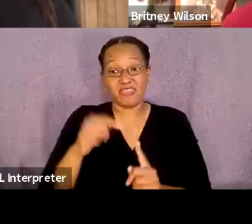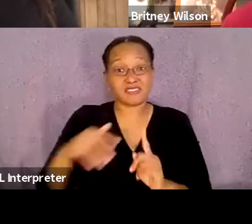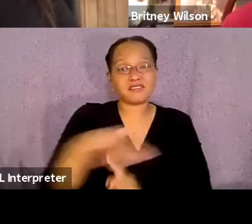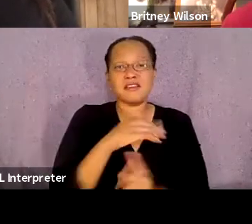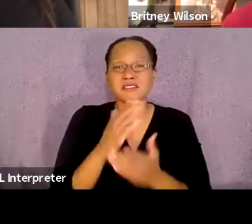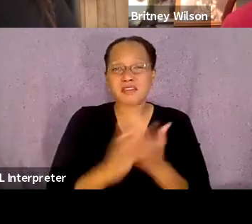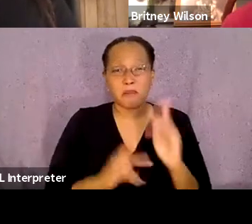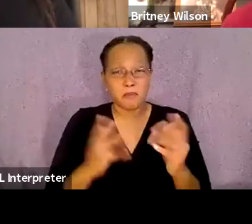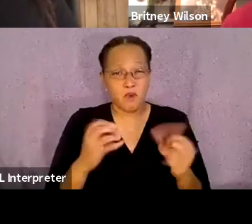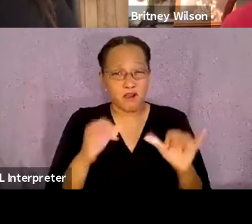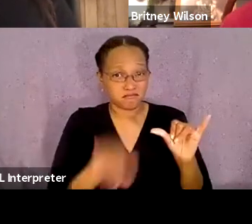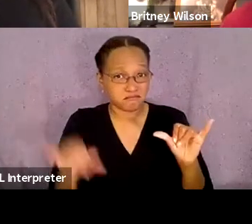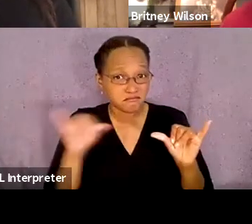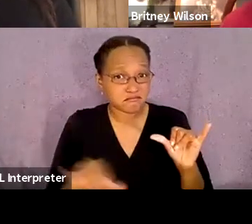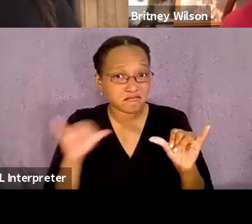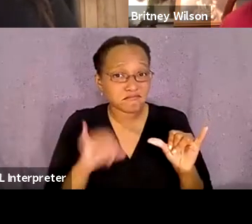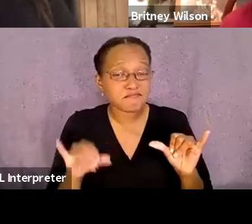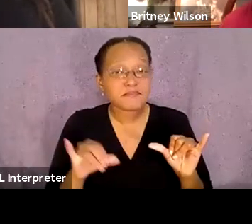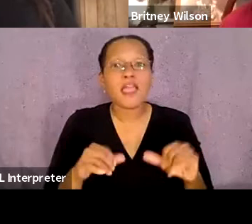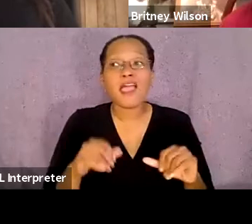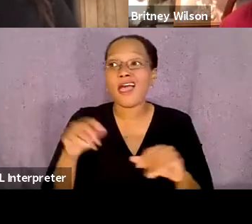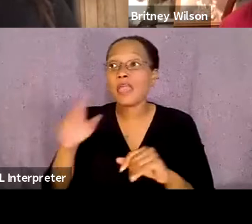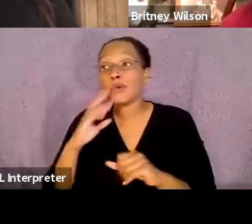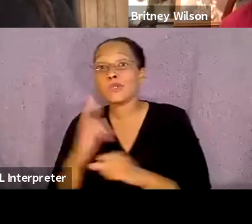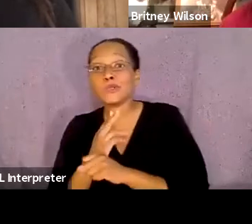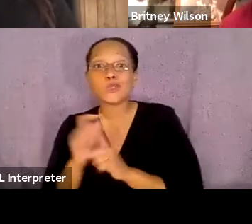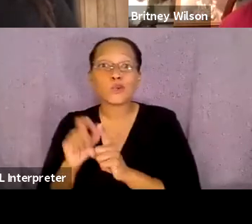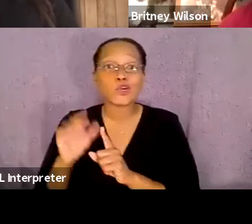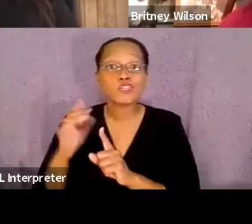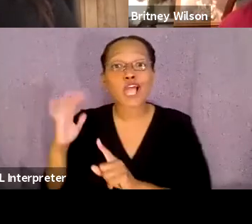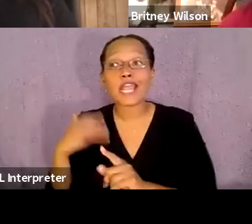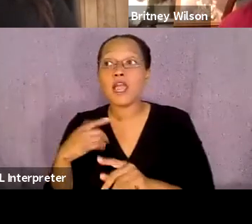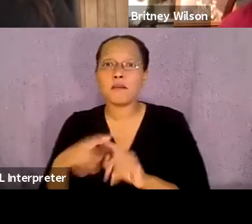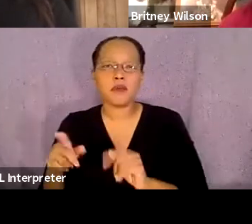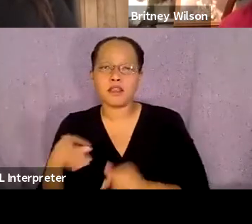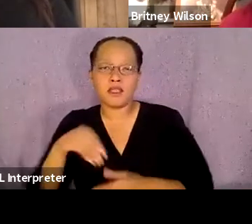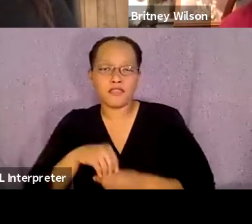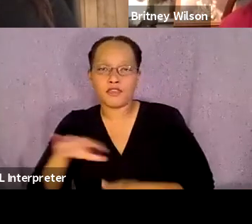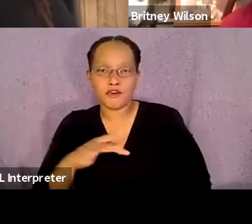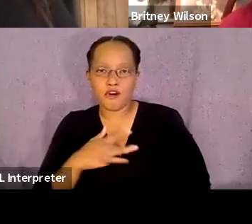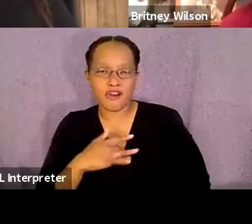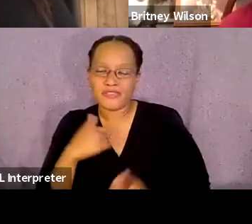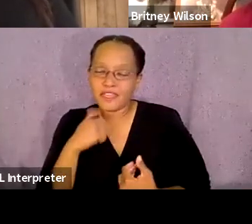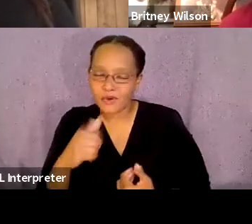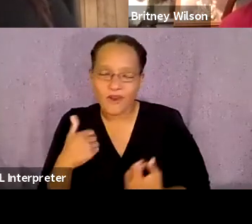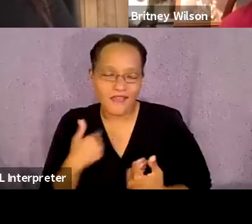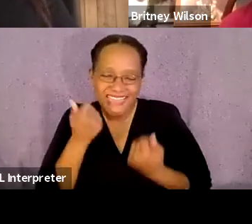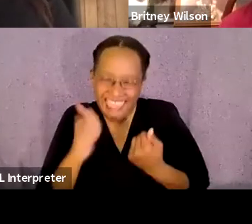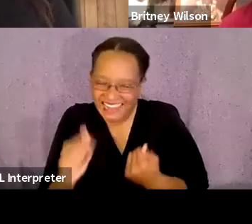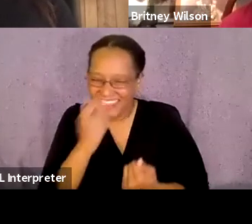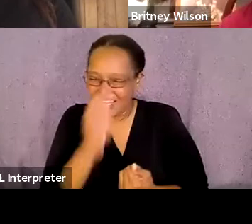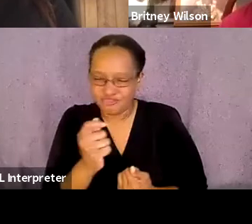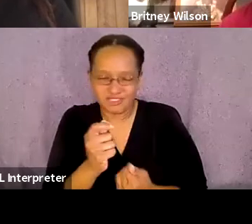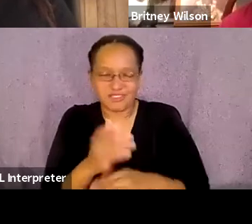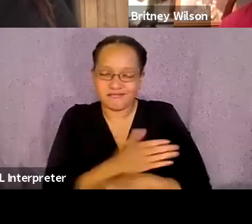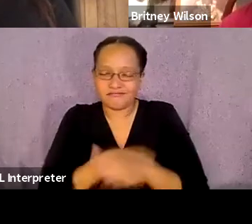quo still and will speak the jargon, but know deep in their heart, and we know it too, that they have no inkling to actually